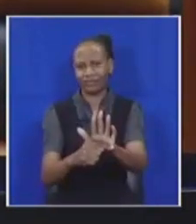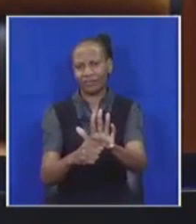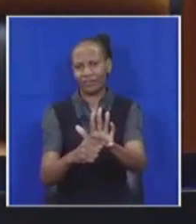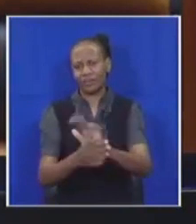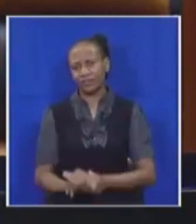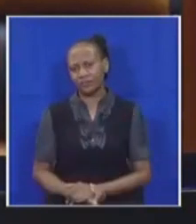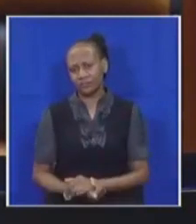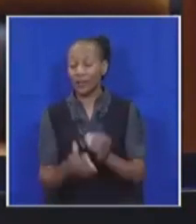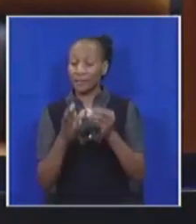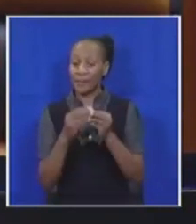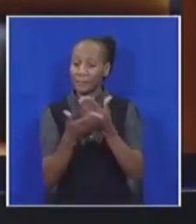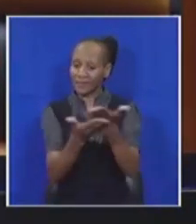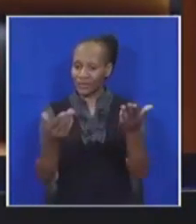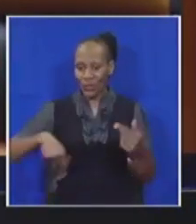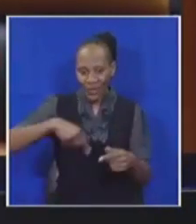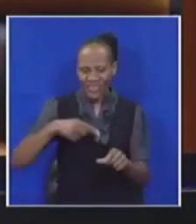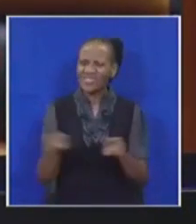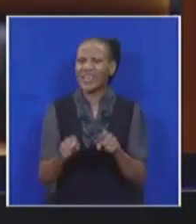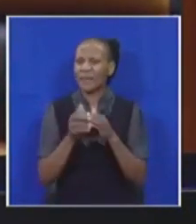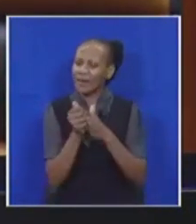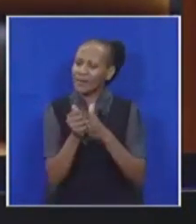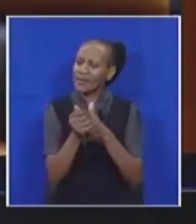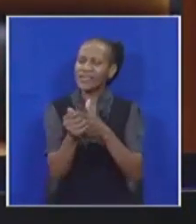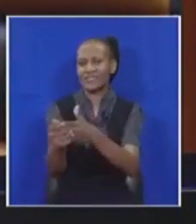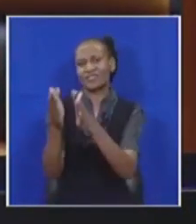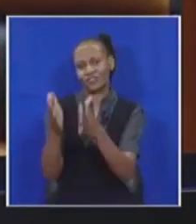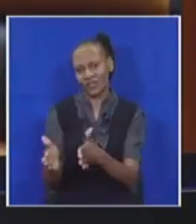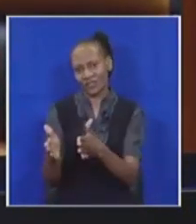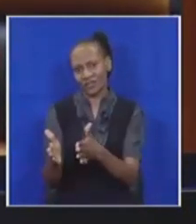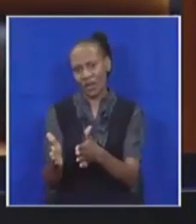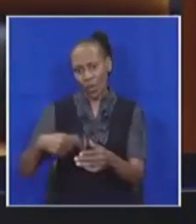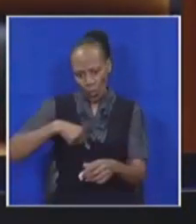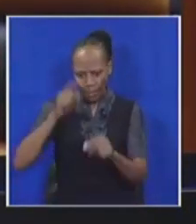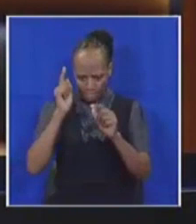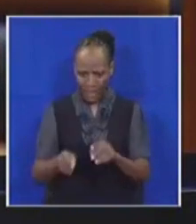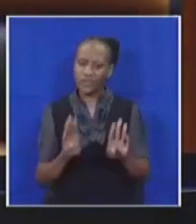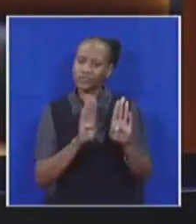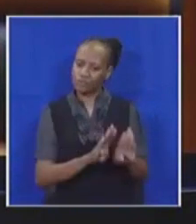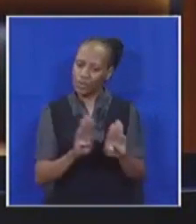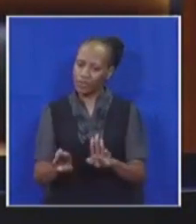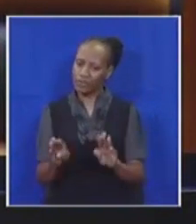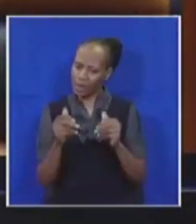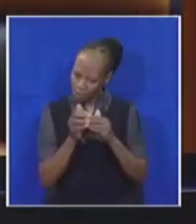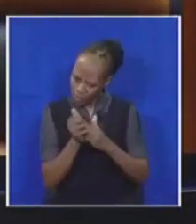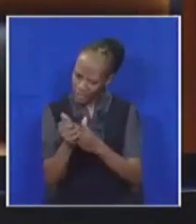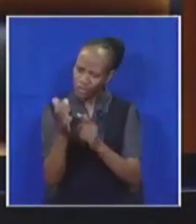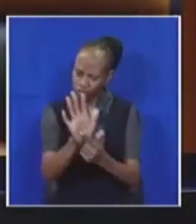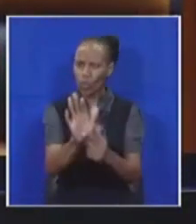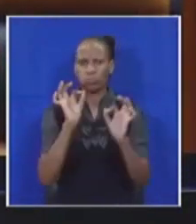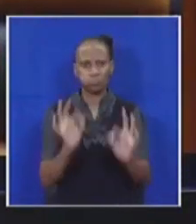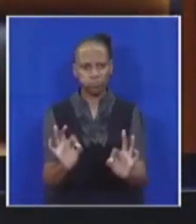Honorable members, we are leaders, and it is expected of us to behave as such.